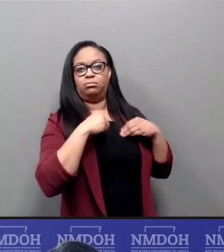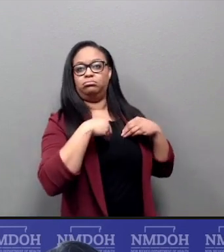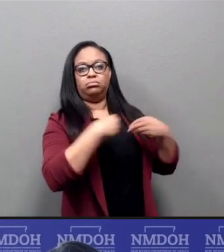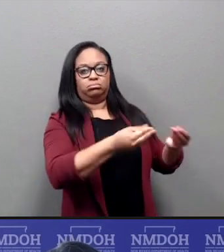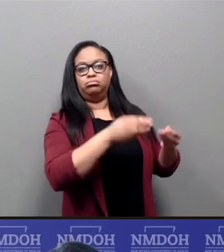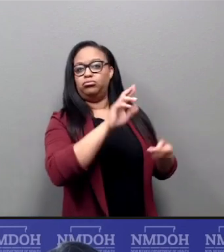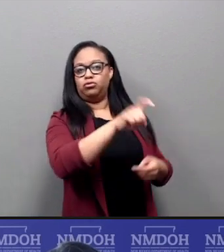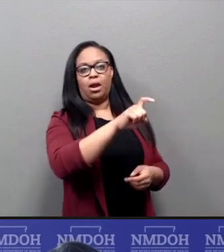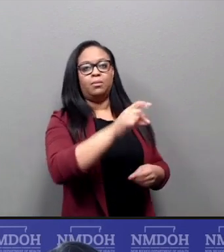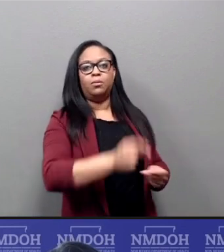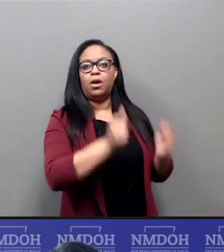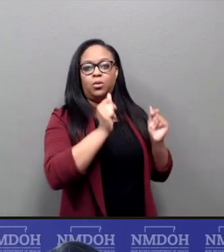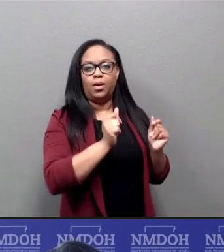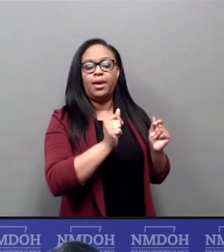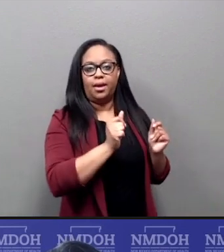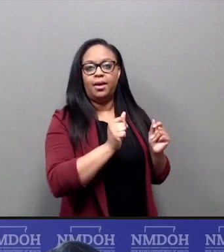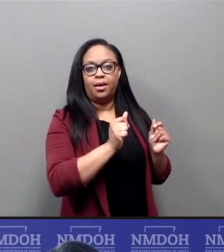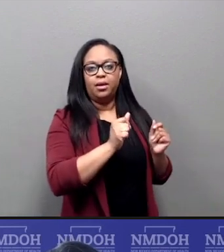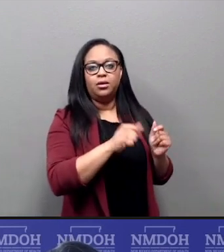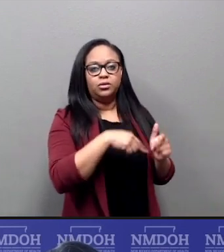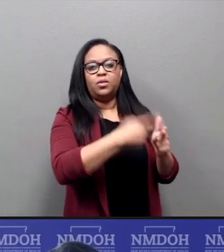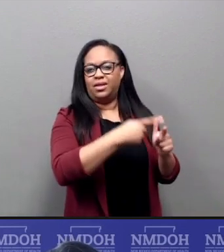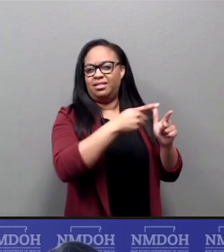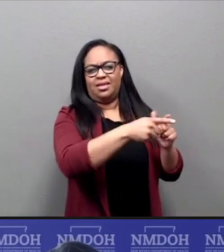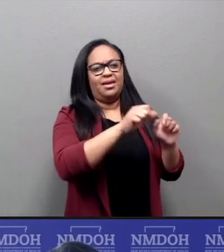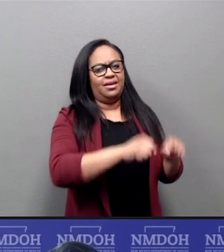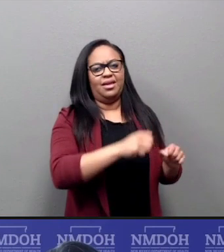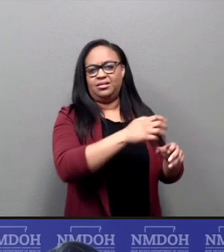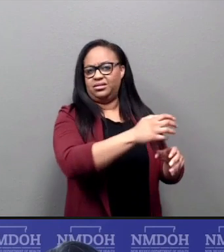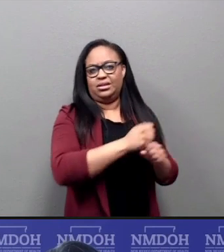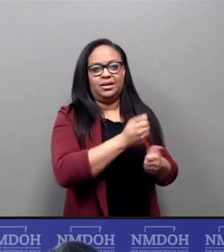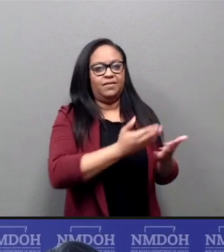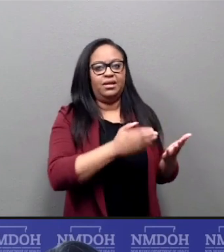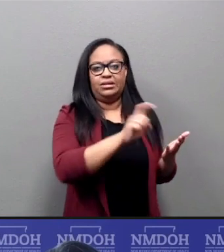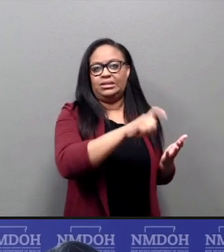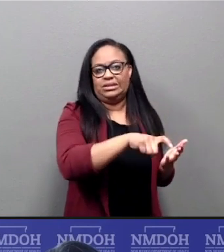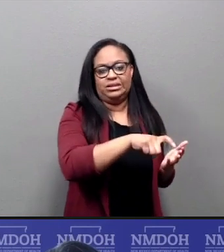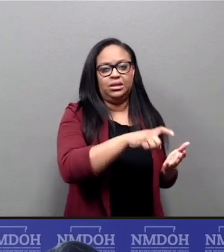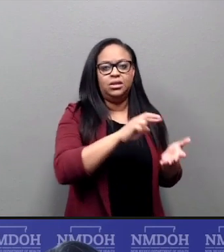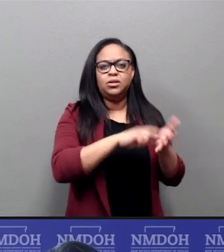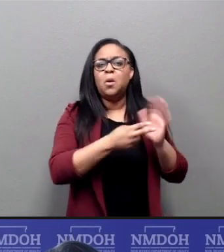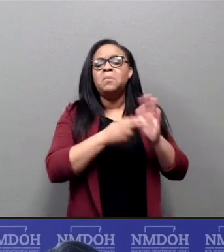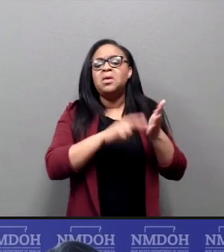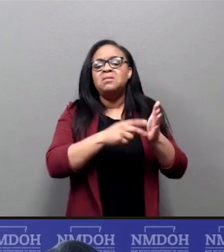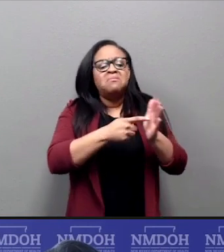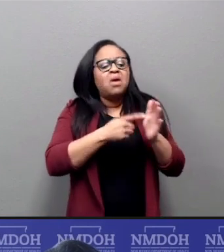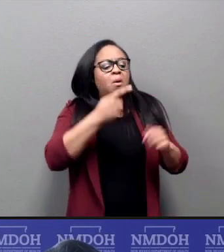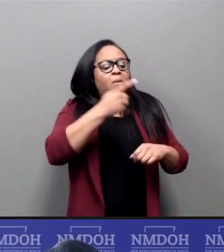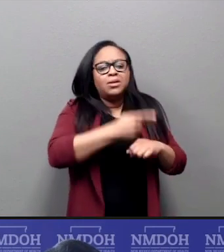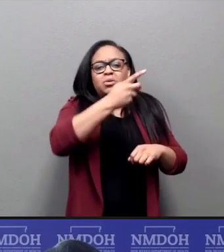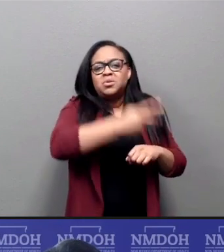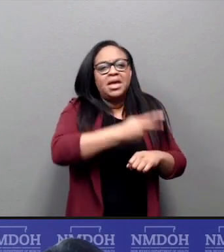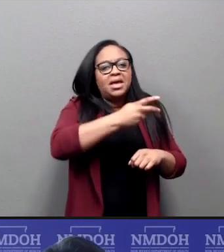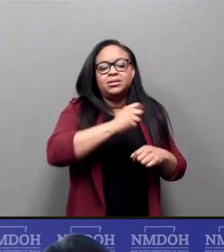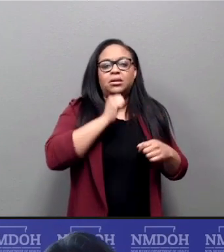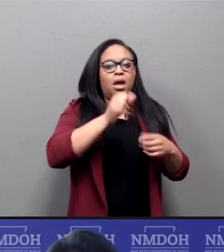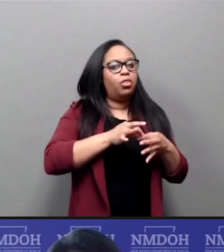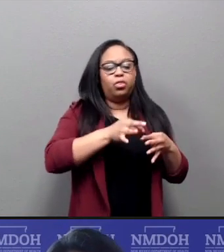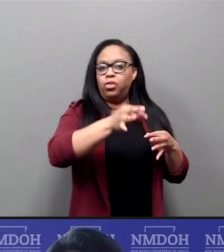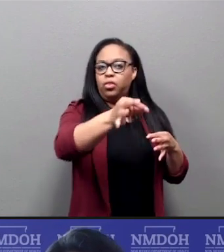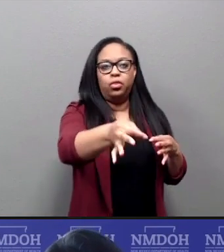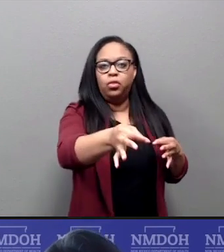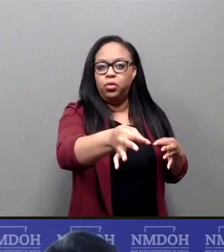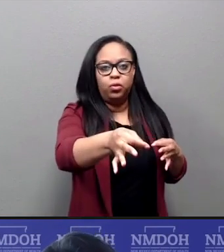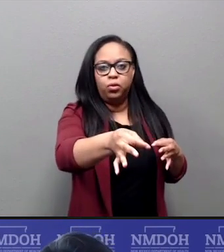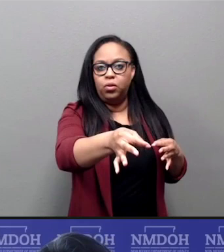patients go through that entire process you described in 1 or 2 days at the most. And so it's